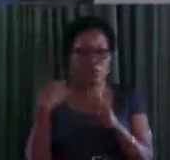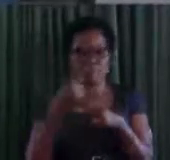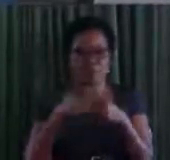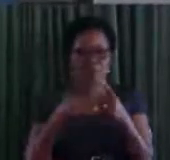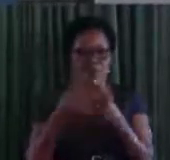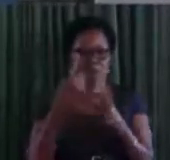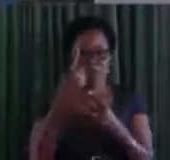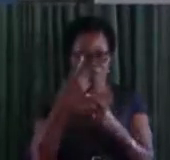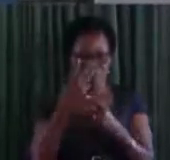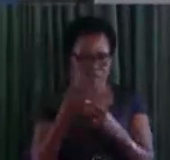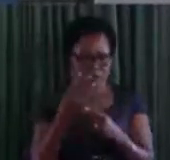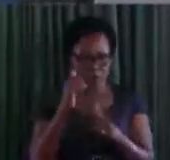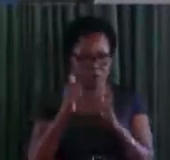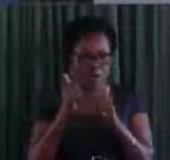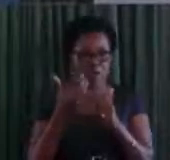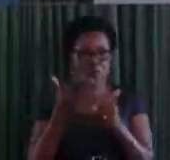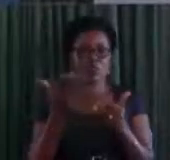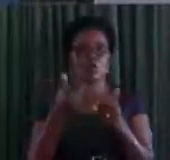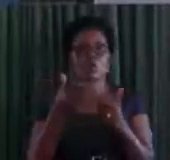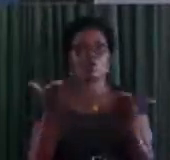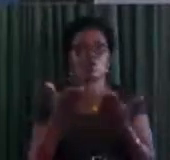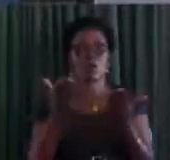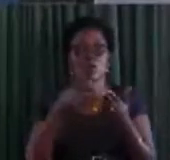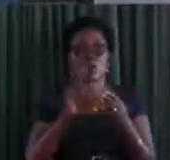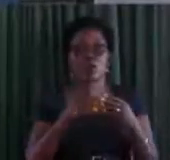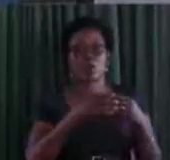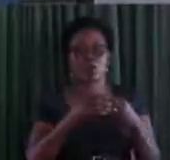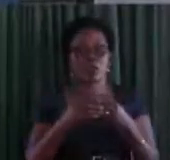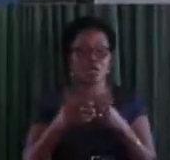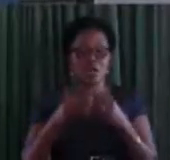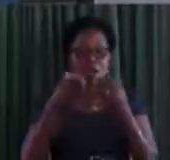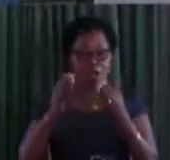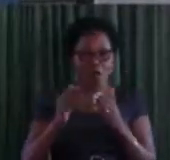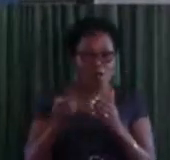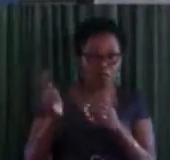have been the head. Now that you will be the mono,